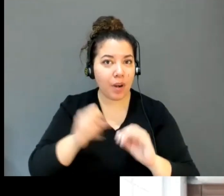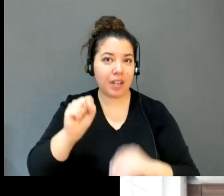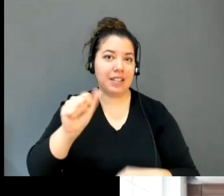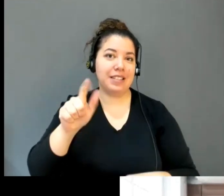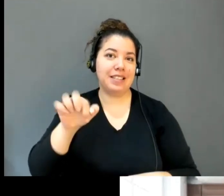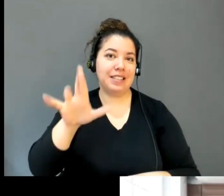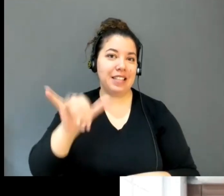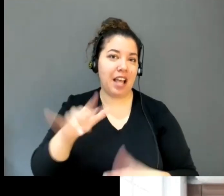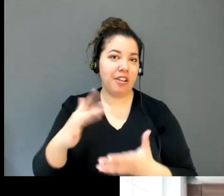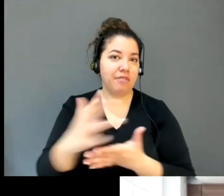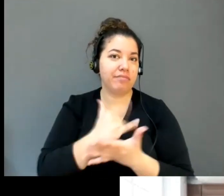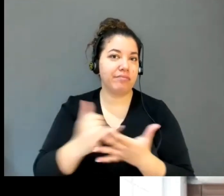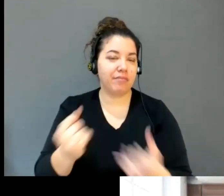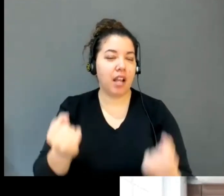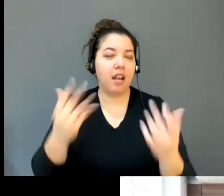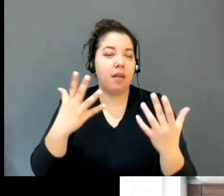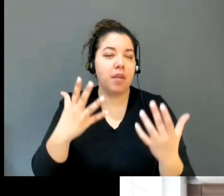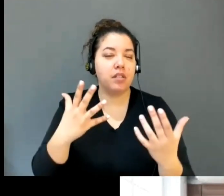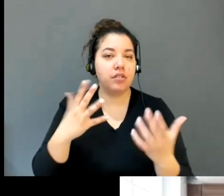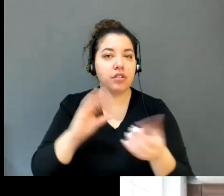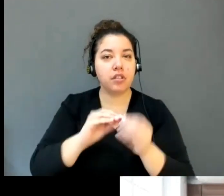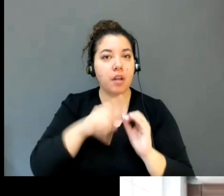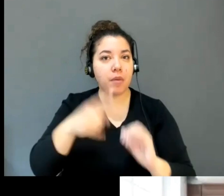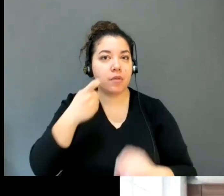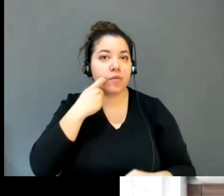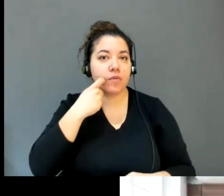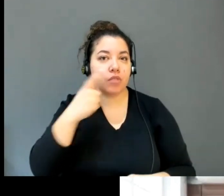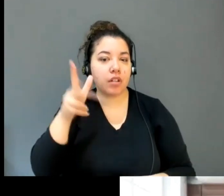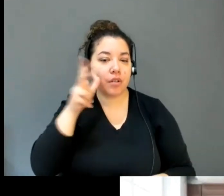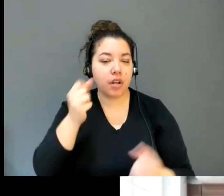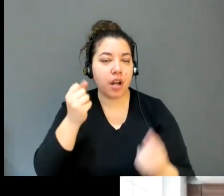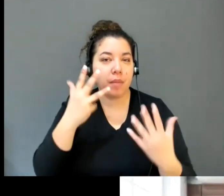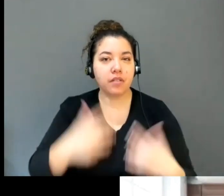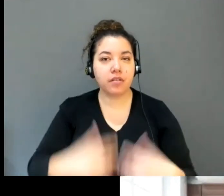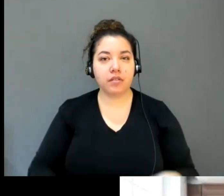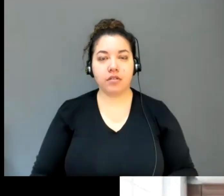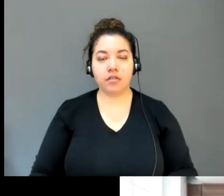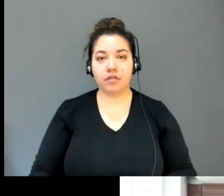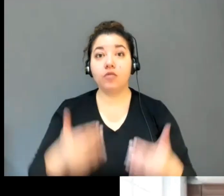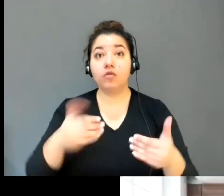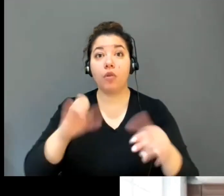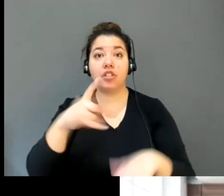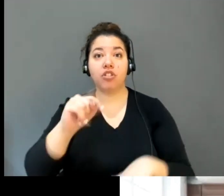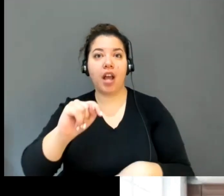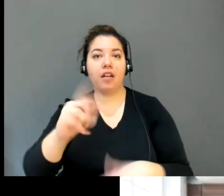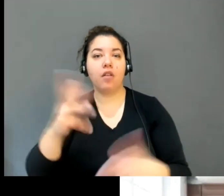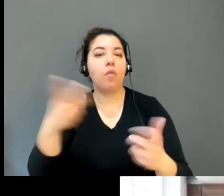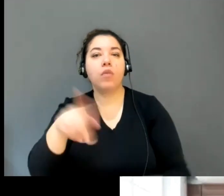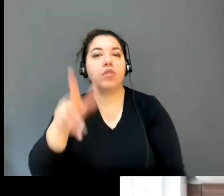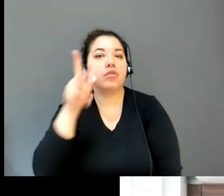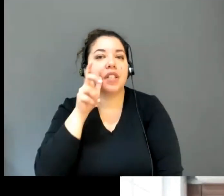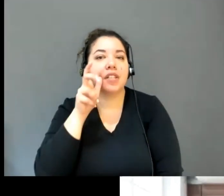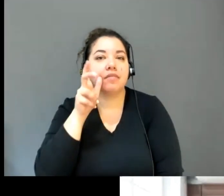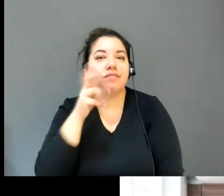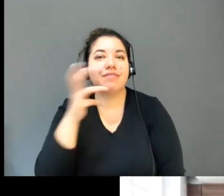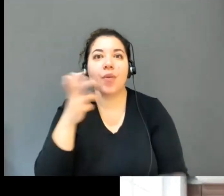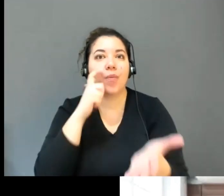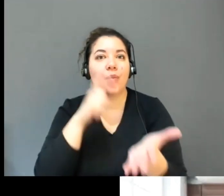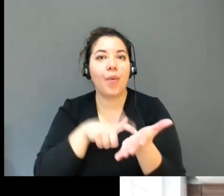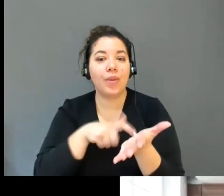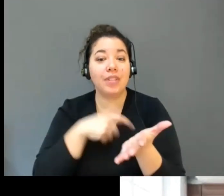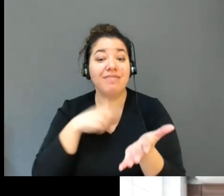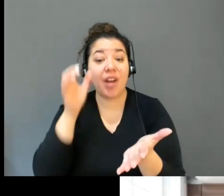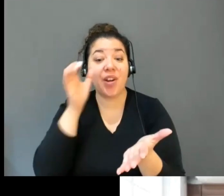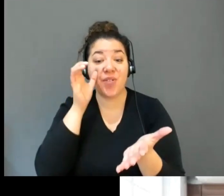heard? Can you tell me in the chat a number that you just heard? Throw one in the chat for me. What'd you hear? I heard some